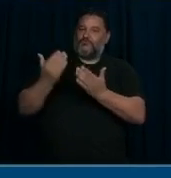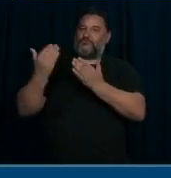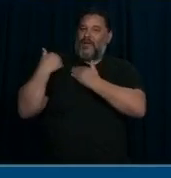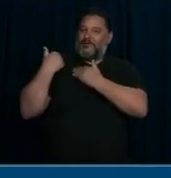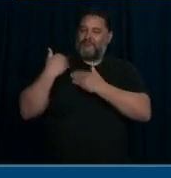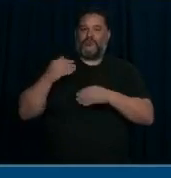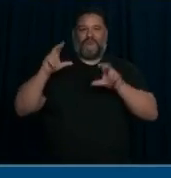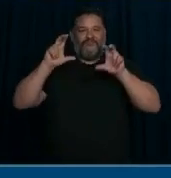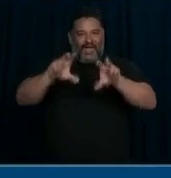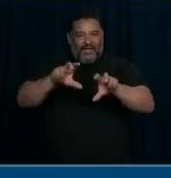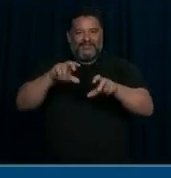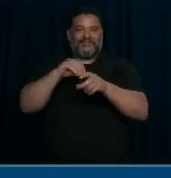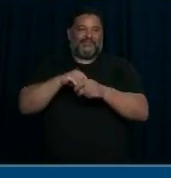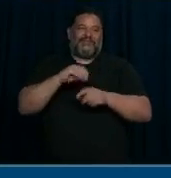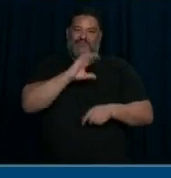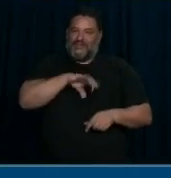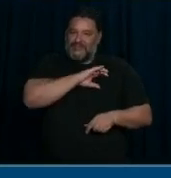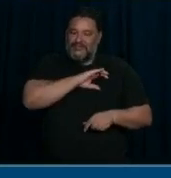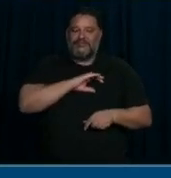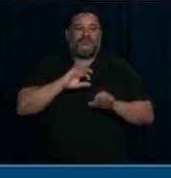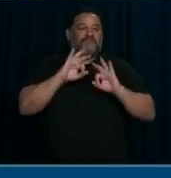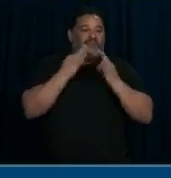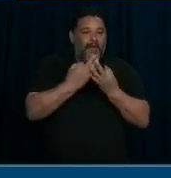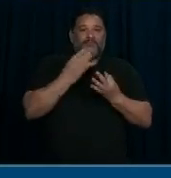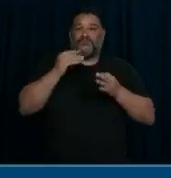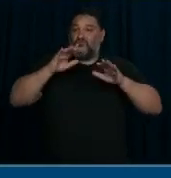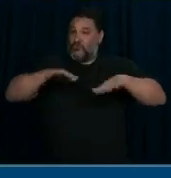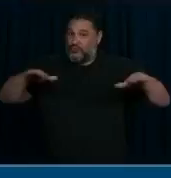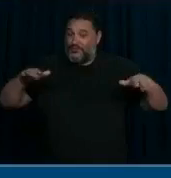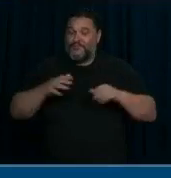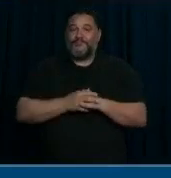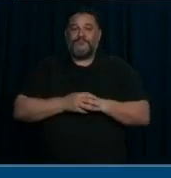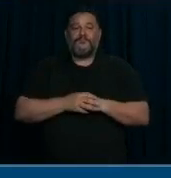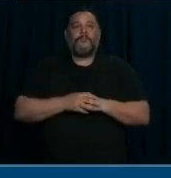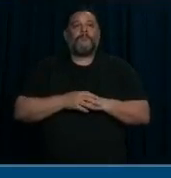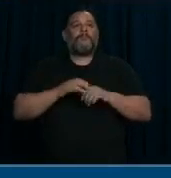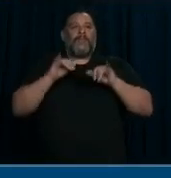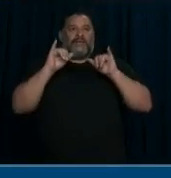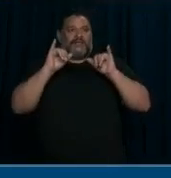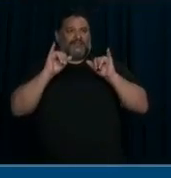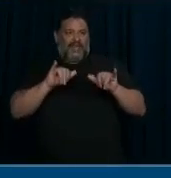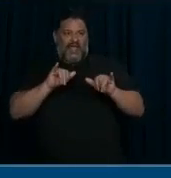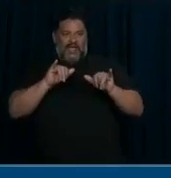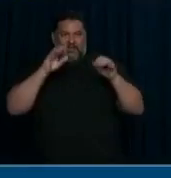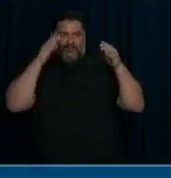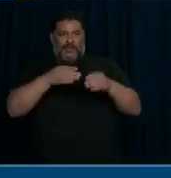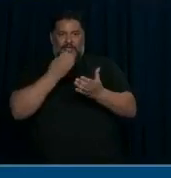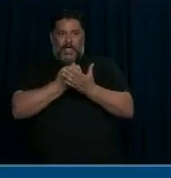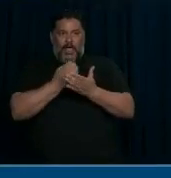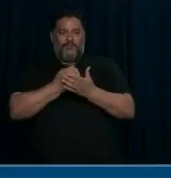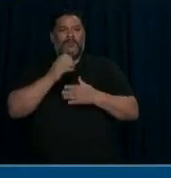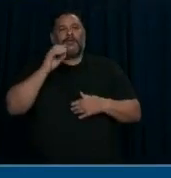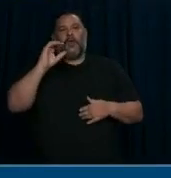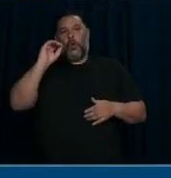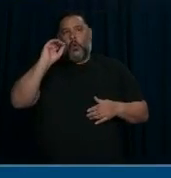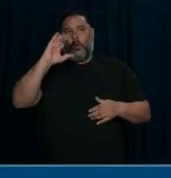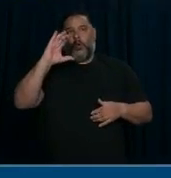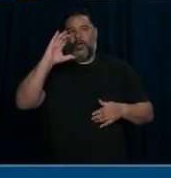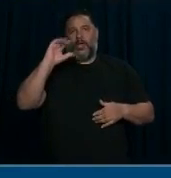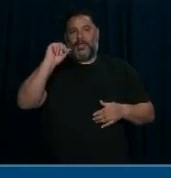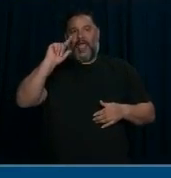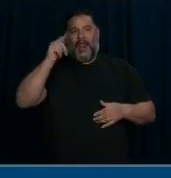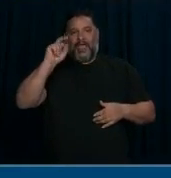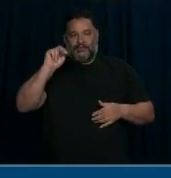our citizens, our families, and our children. And staying on the economy for you, Mr. O'Callaghan, if you make it to Capitol Hill, one of